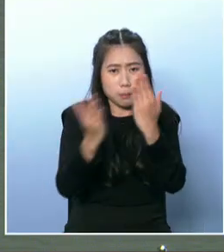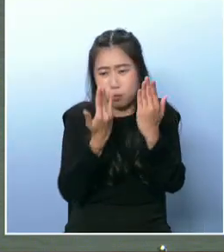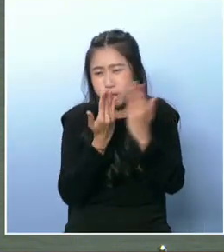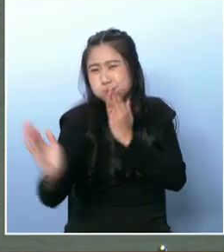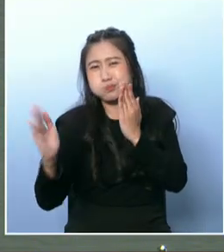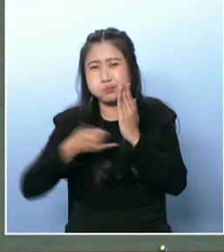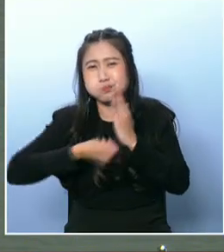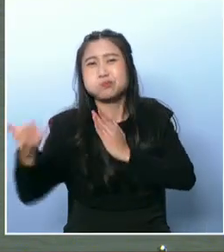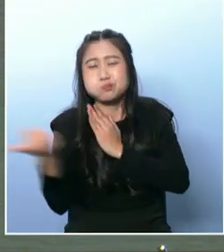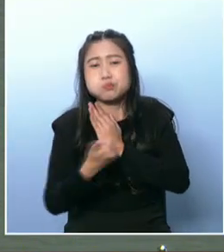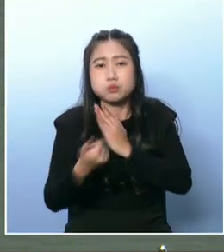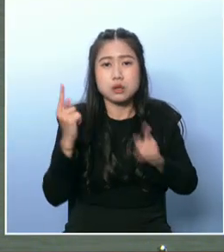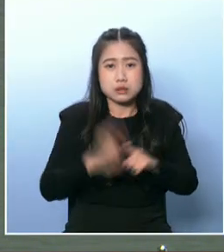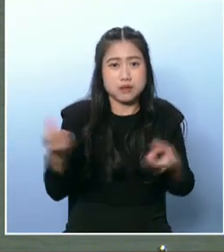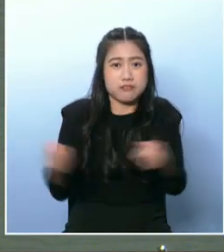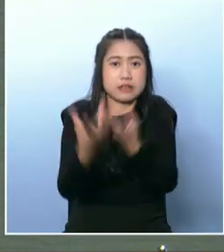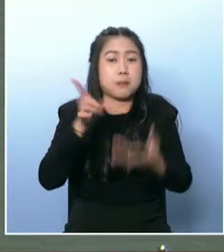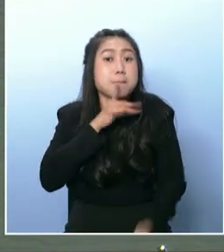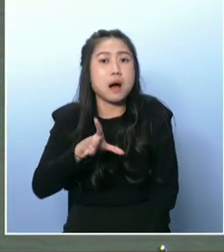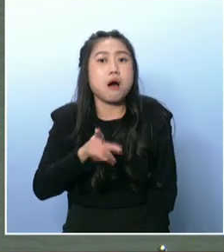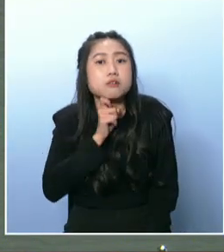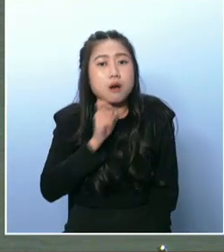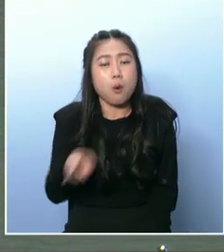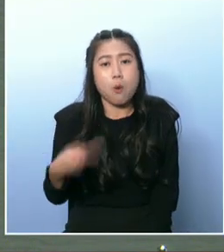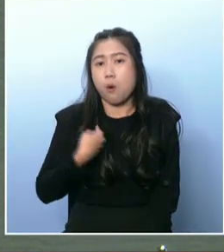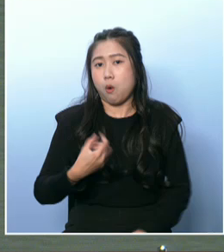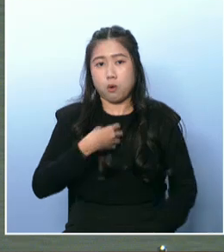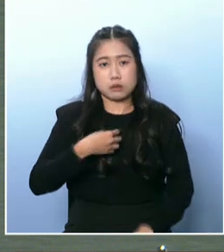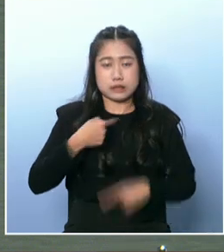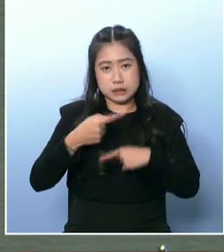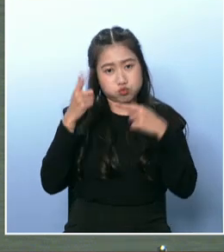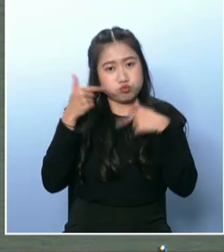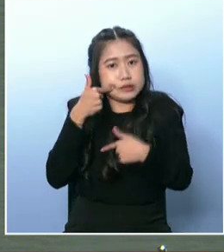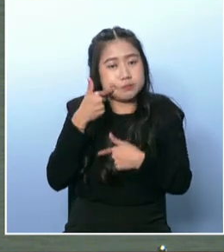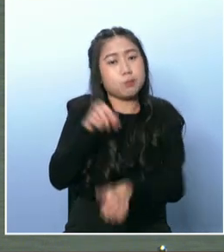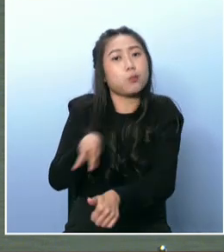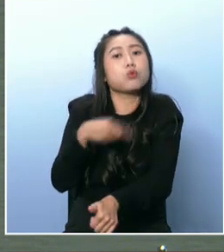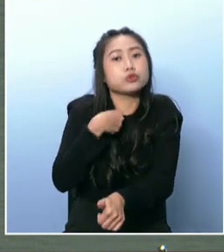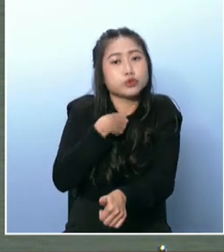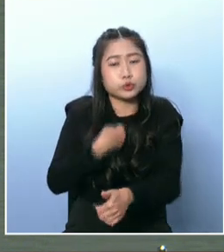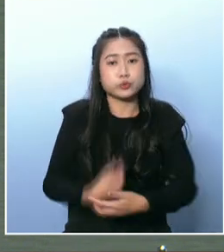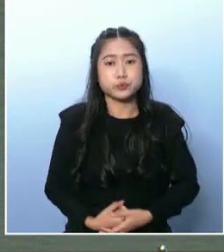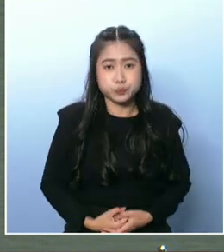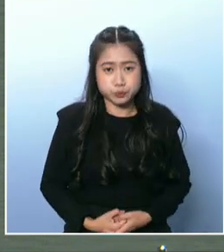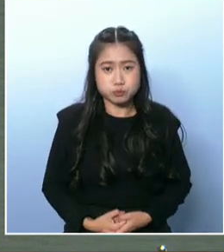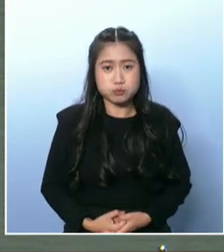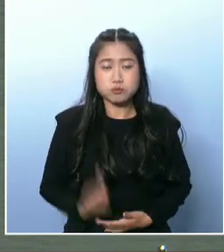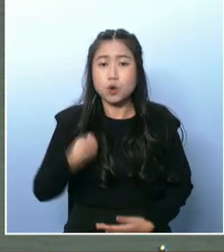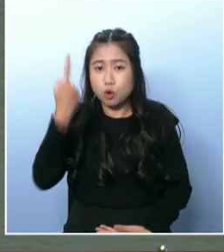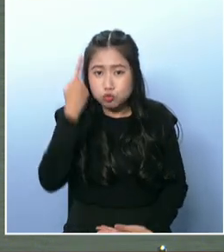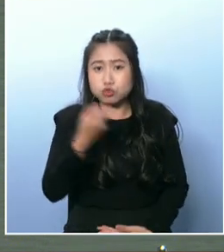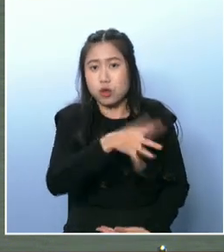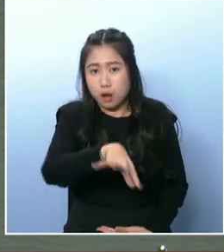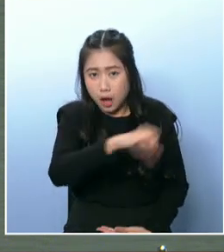yet they have left the hostel by themselves, and there are accidents incurred. So we have to really address the